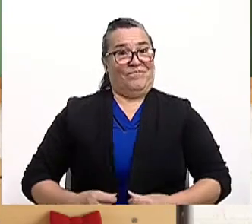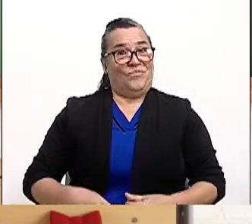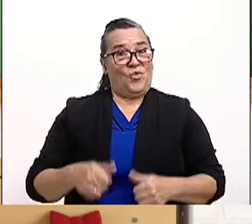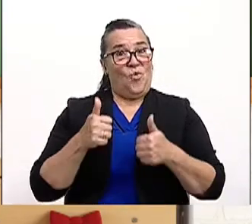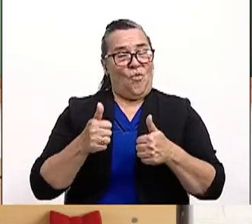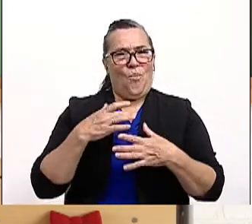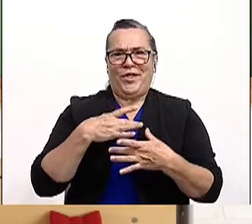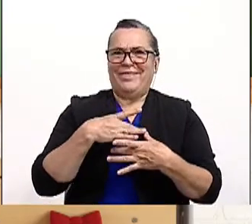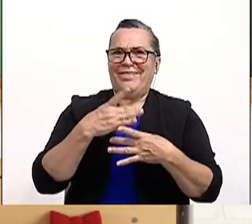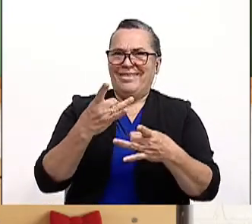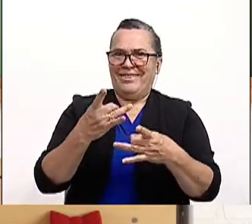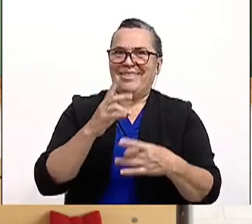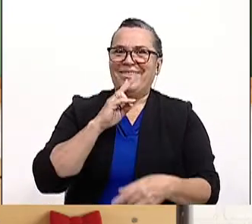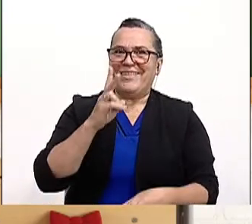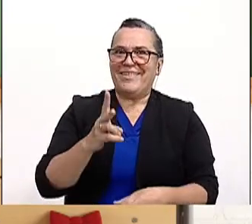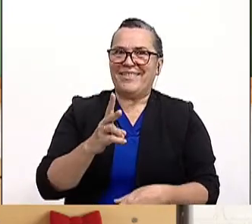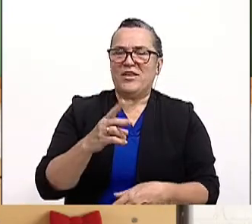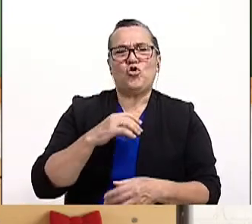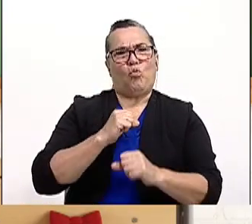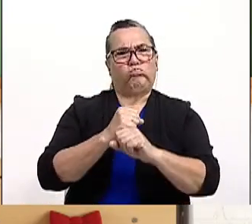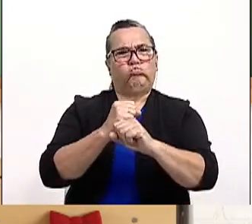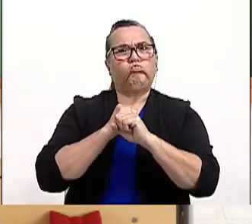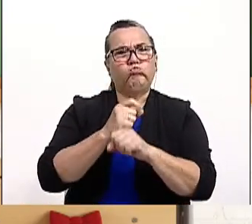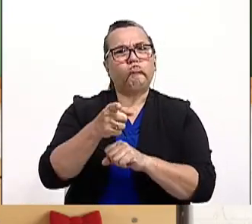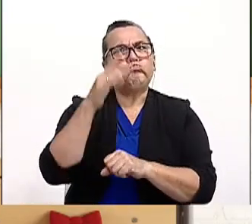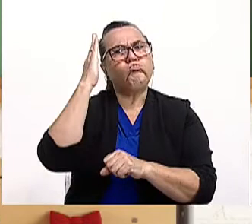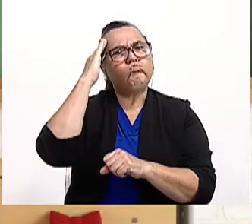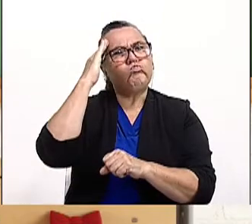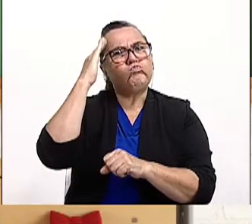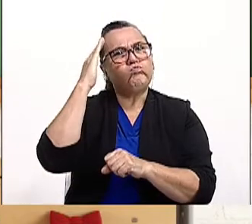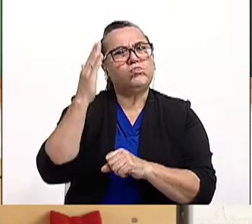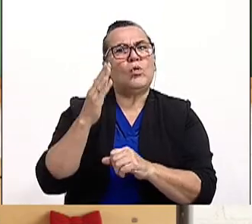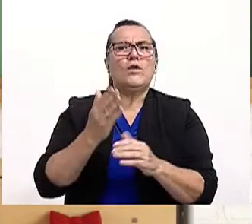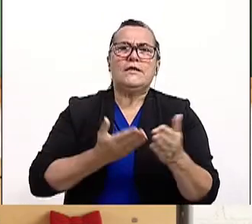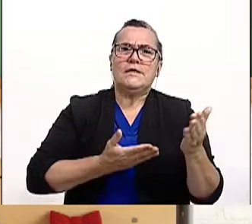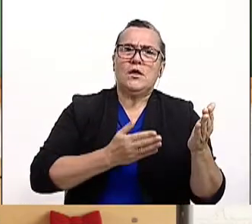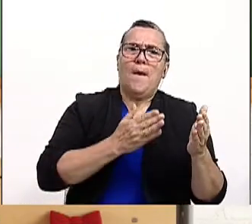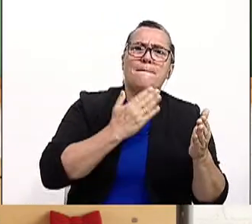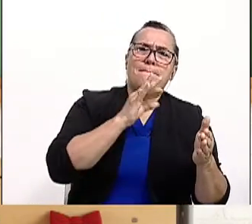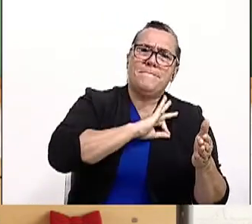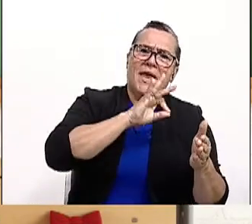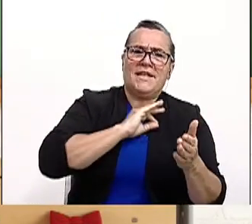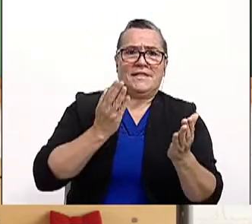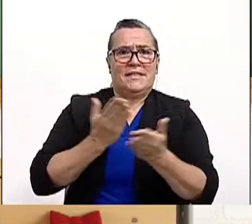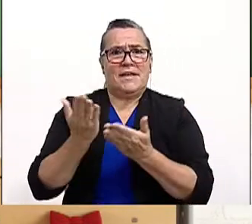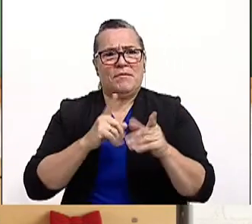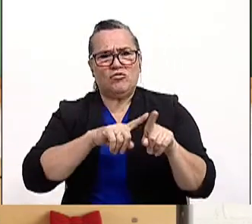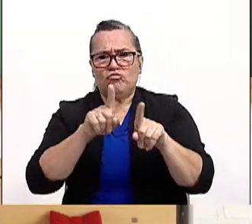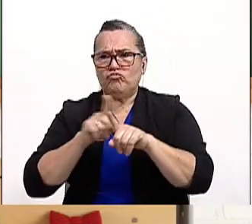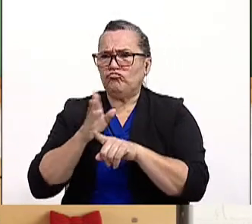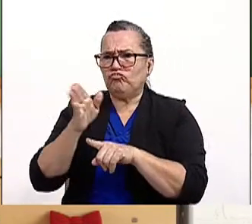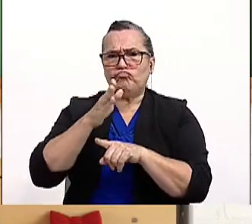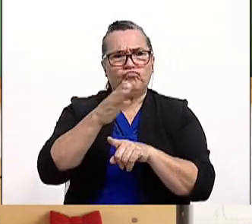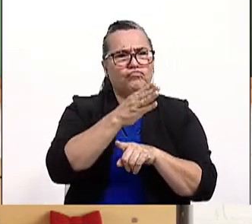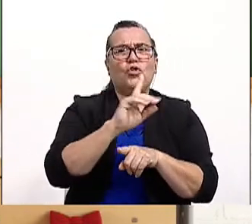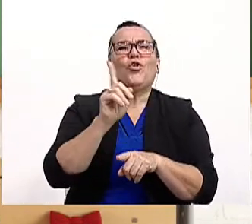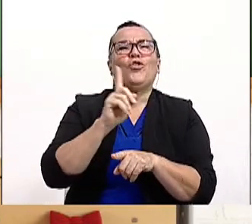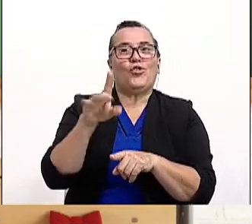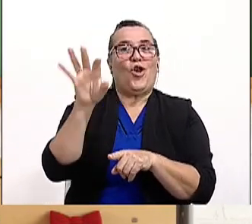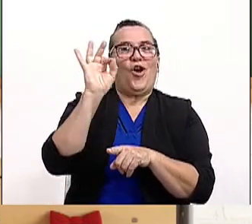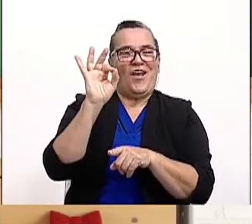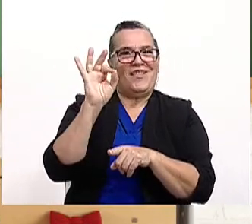Very interesting, right? I'm pretty sure that you know what goods and services you can get in different places, right?